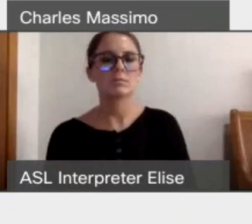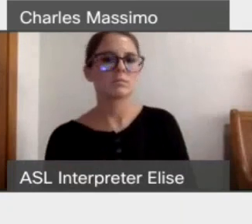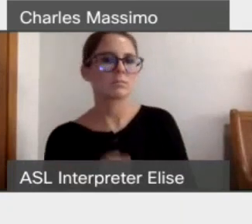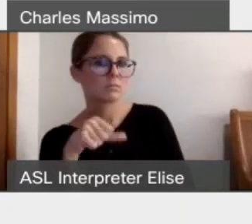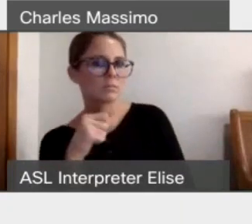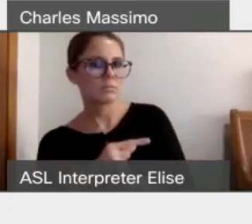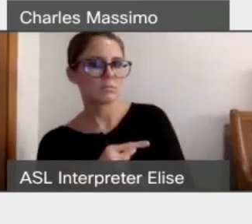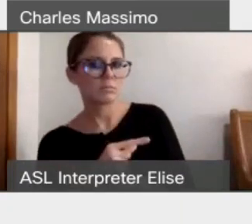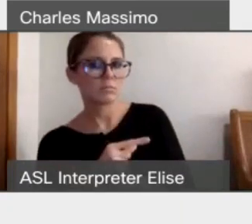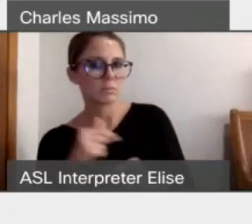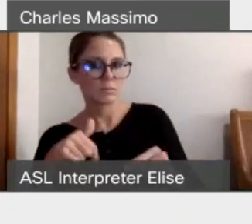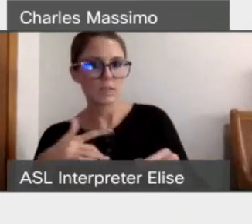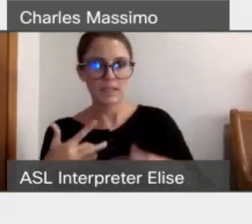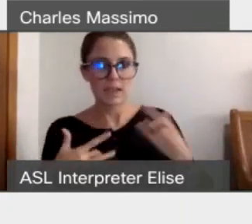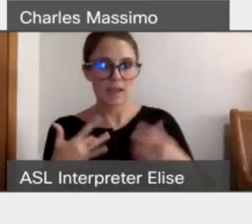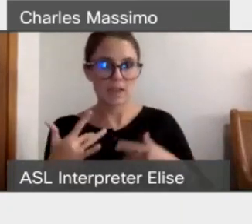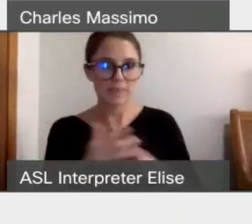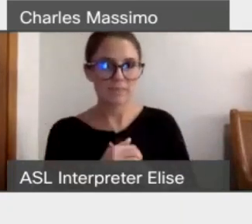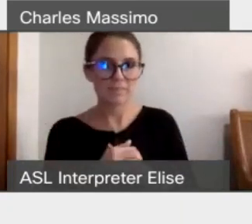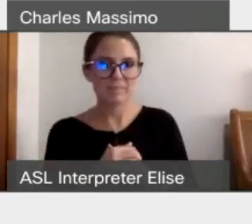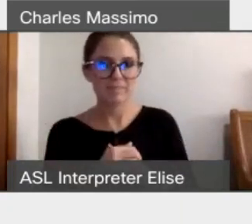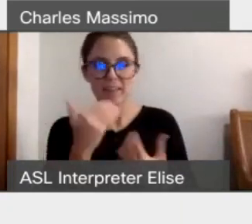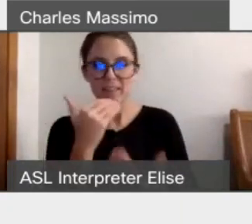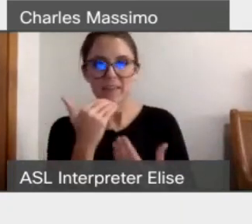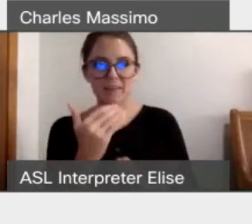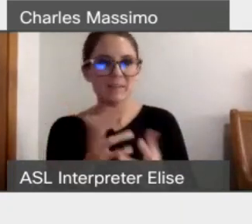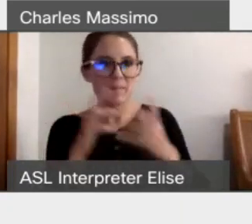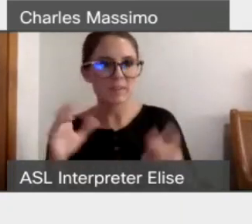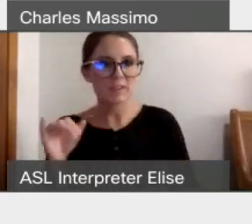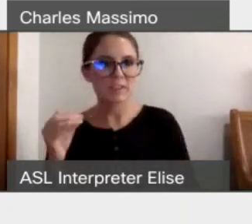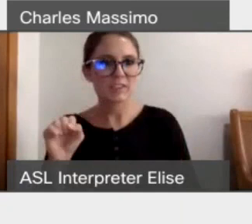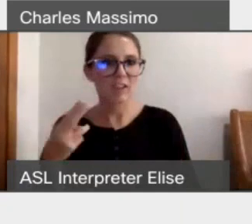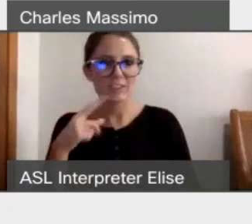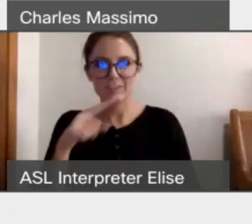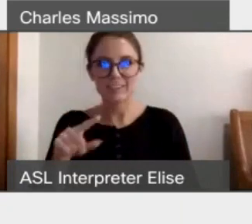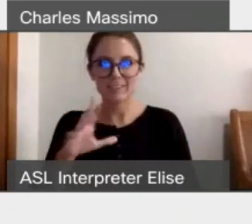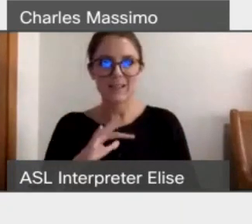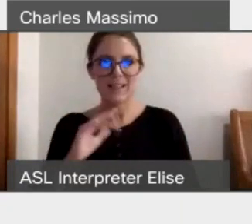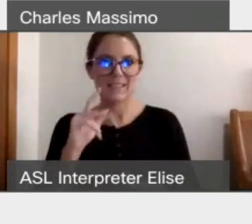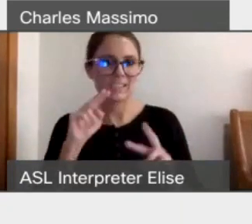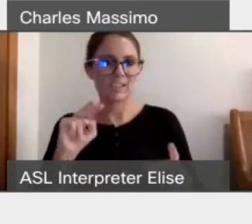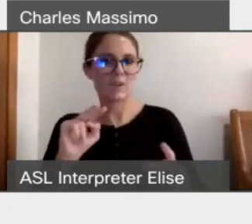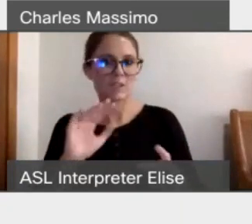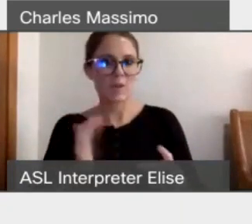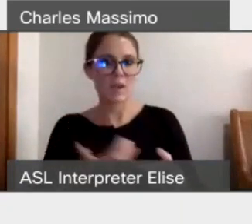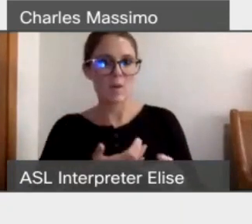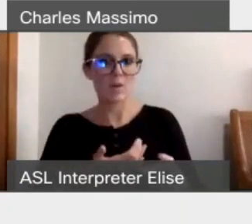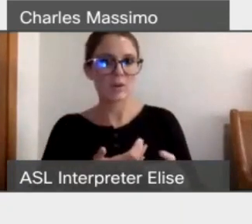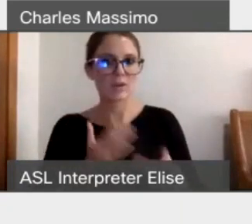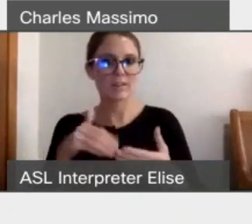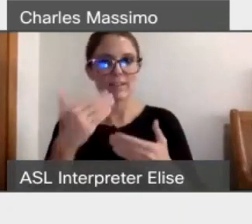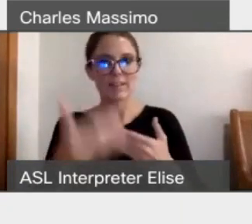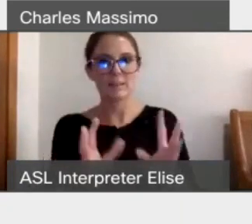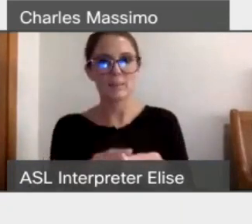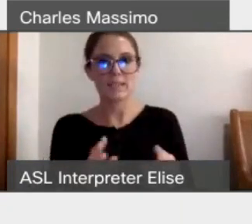Absolutely, this is really exciting. Thanks so much, Josh. This is very cool. I'm looking forward to our next